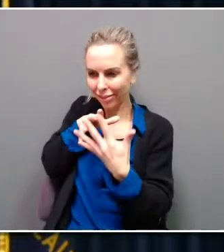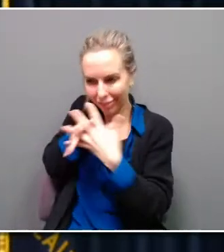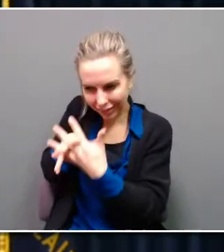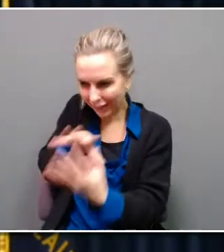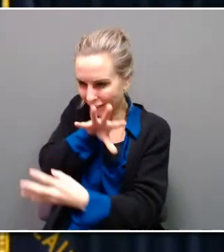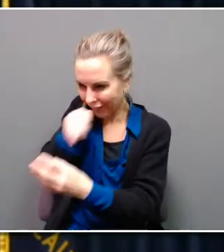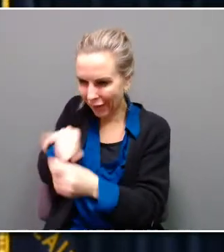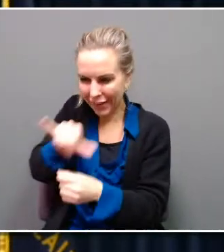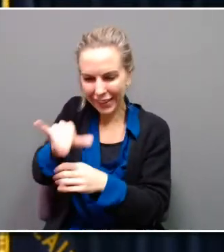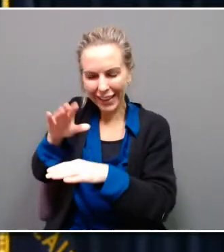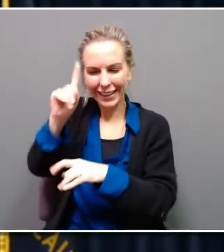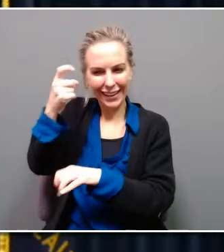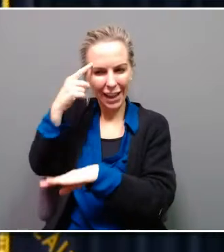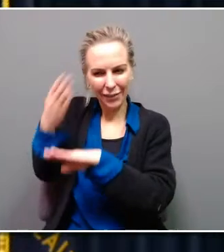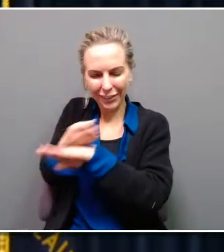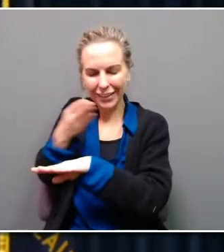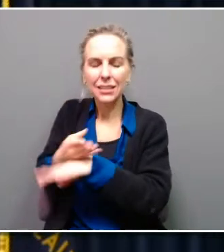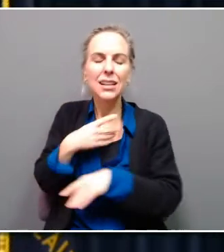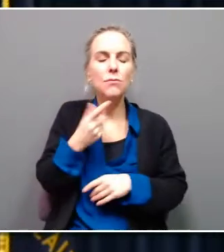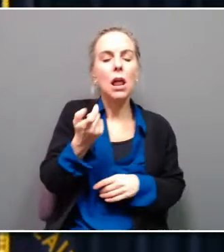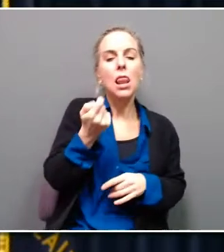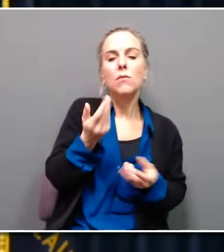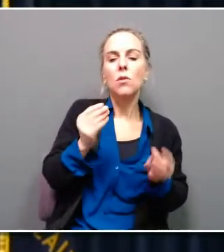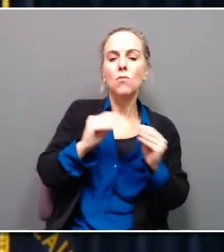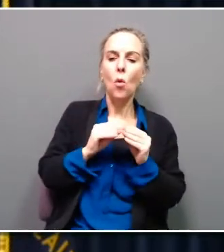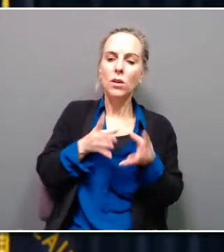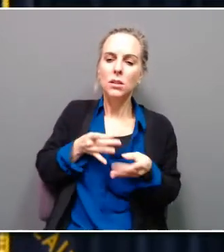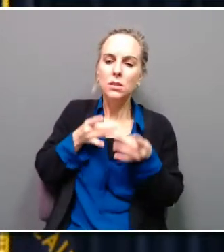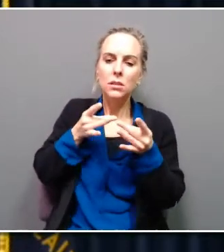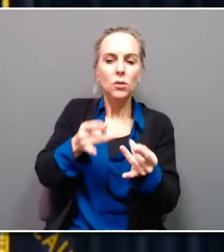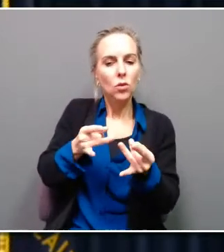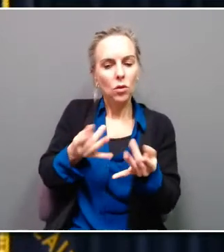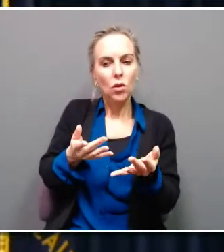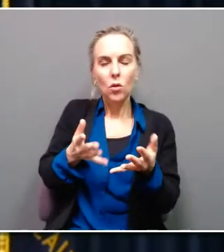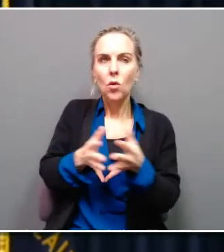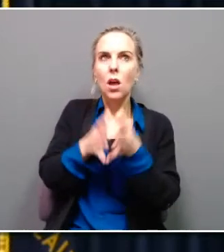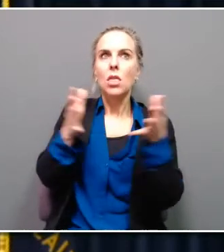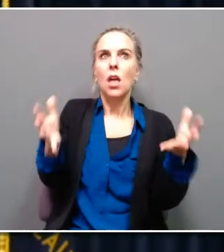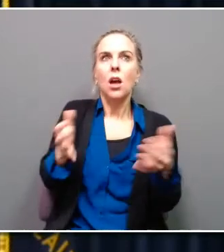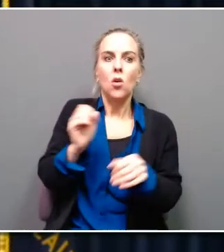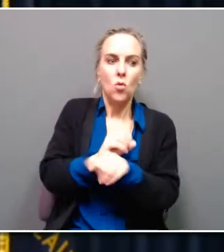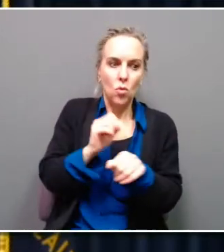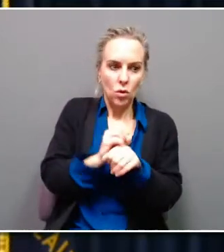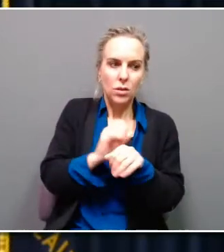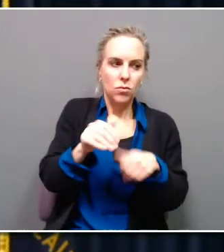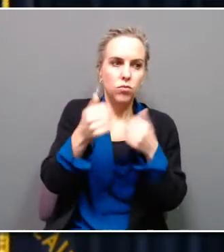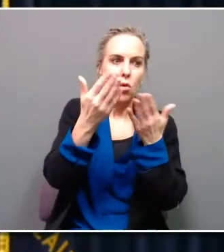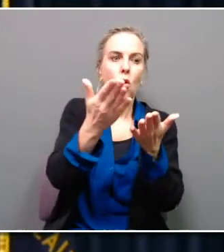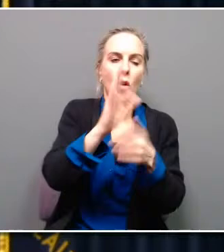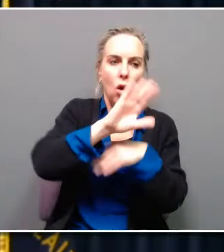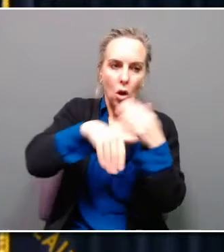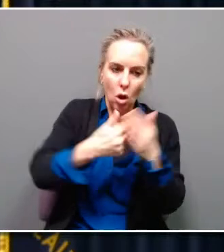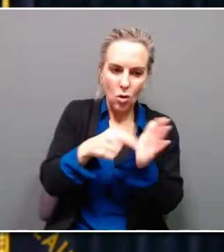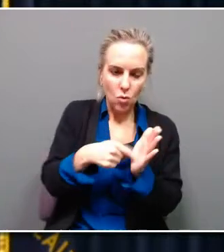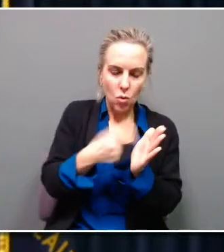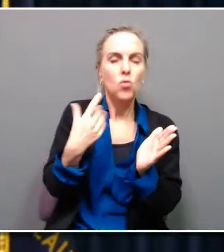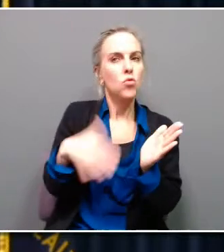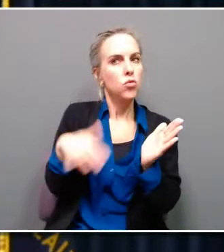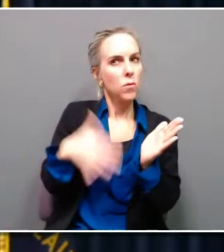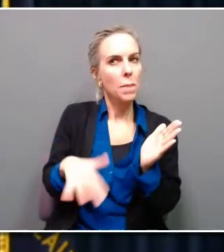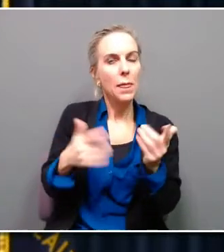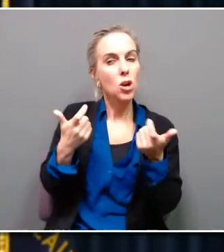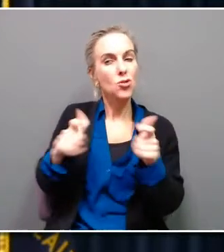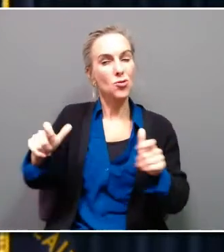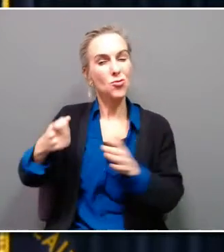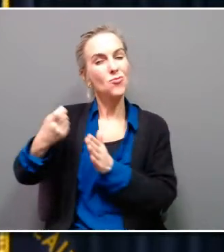a little bit fluid with the amount of work that's being proposed to be done all at once and a huge price tag that